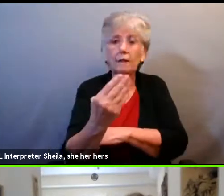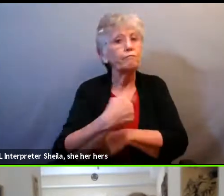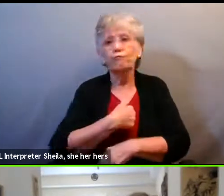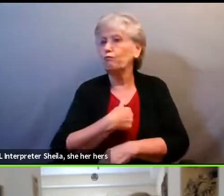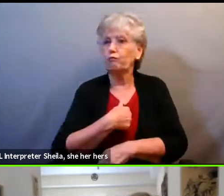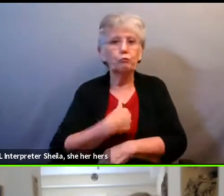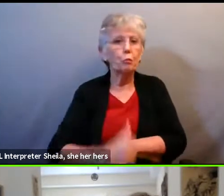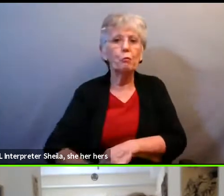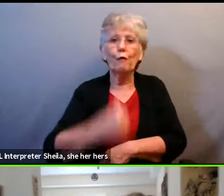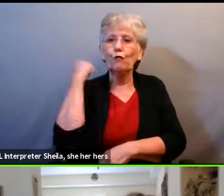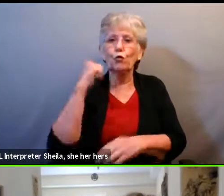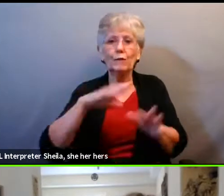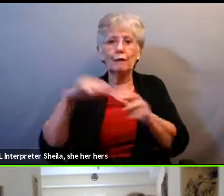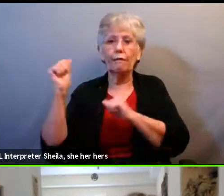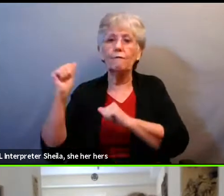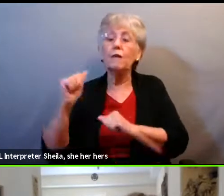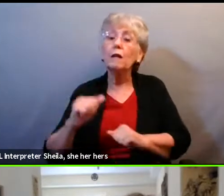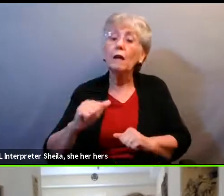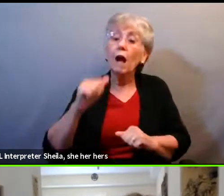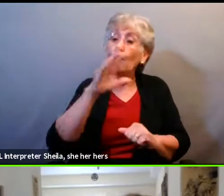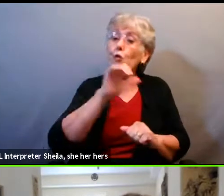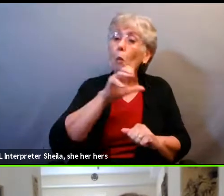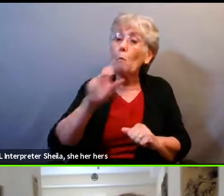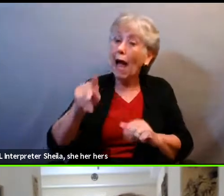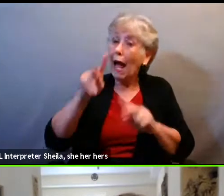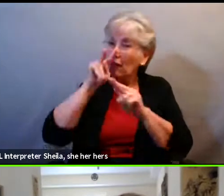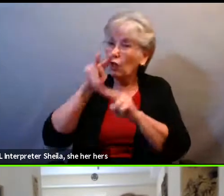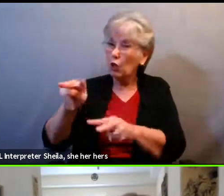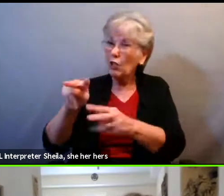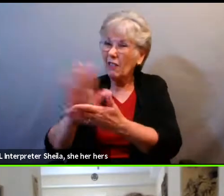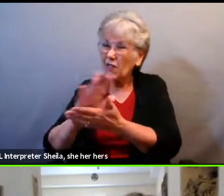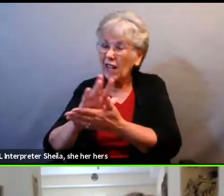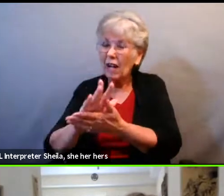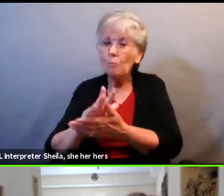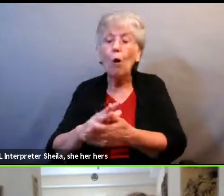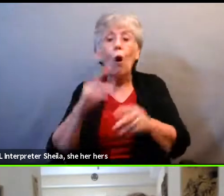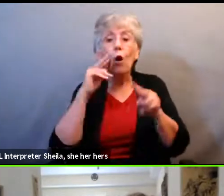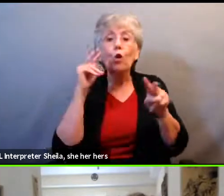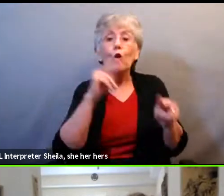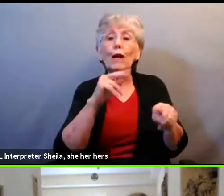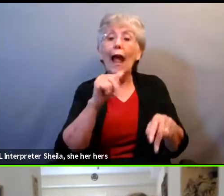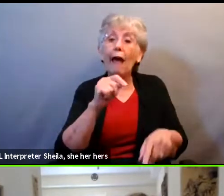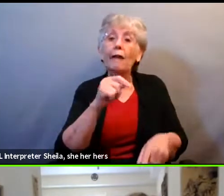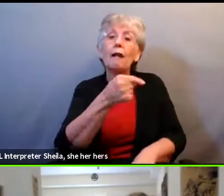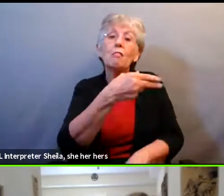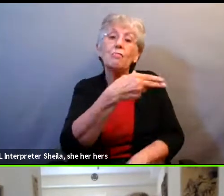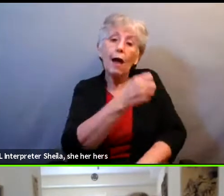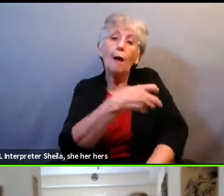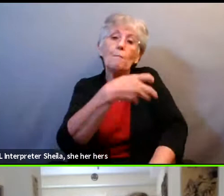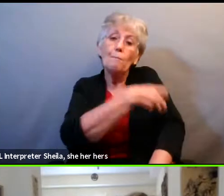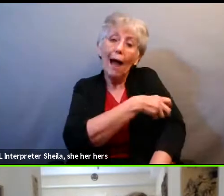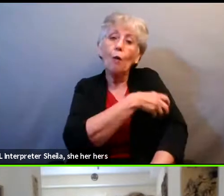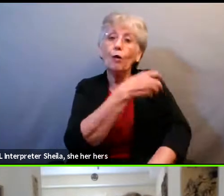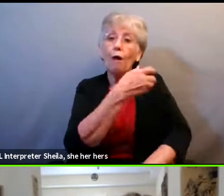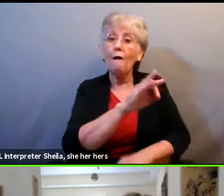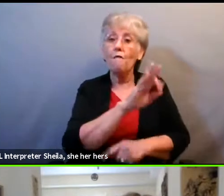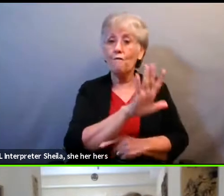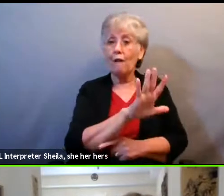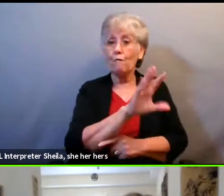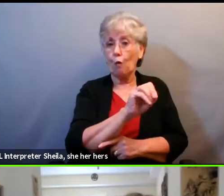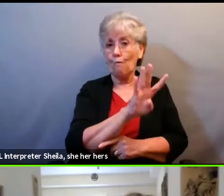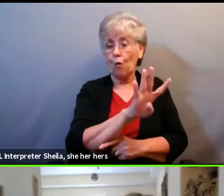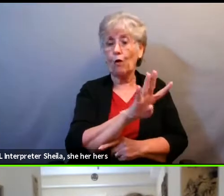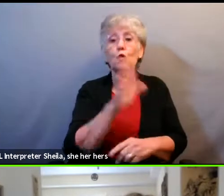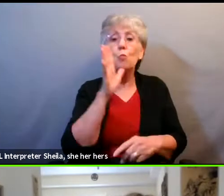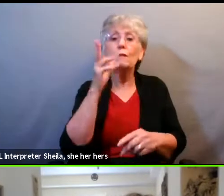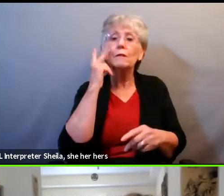And if you go back and look at the film or look at the power of 504, you'll see that many people,